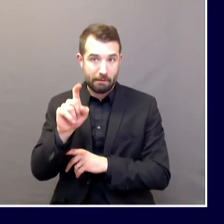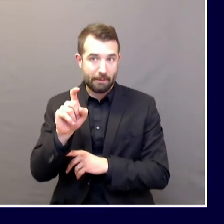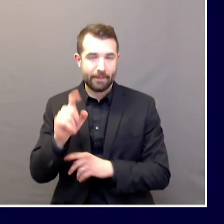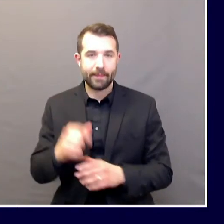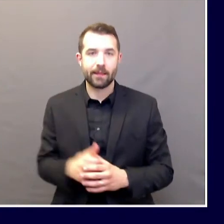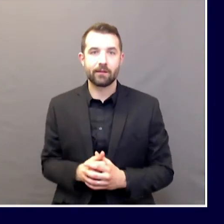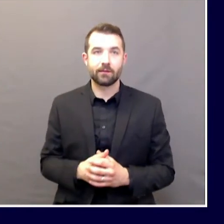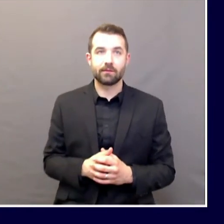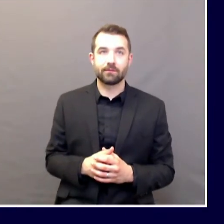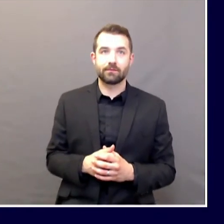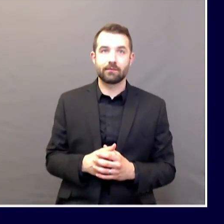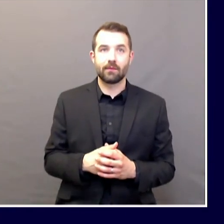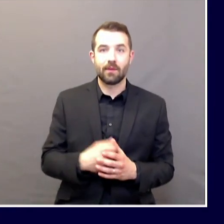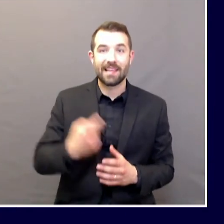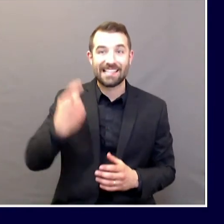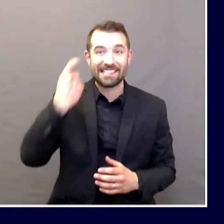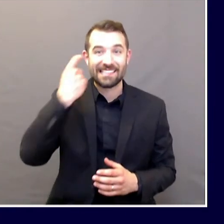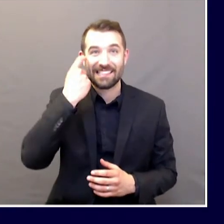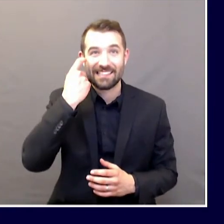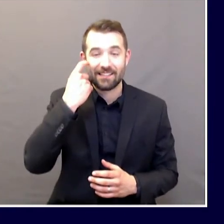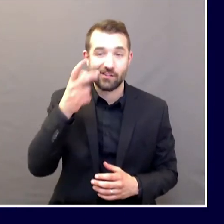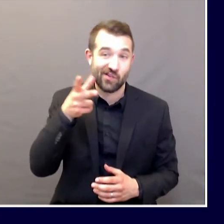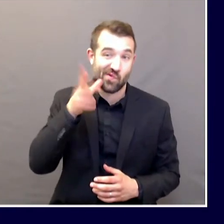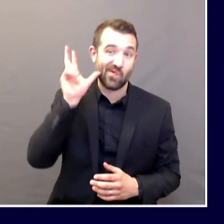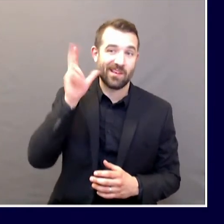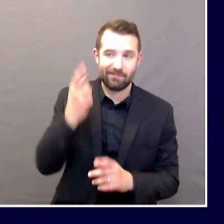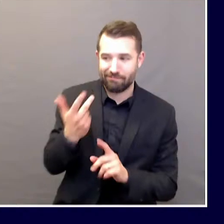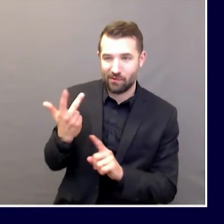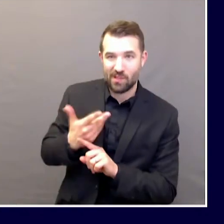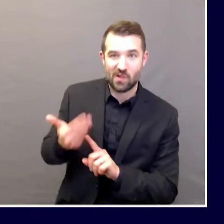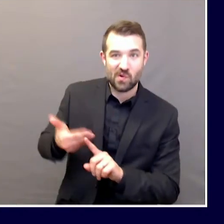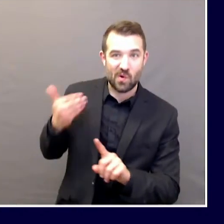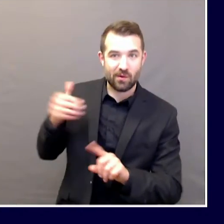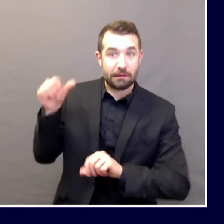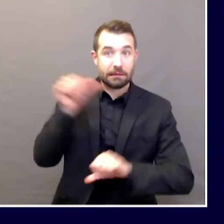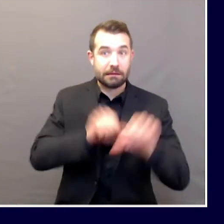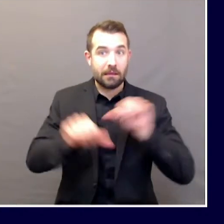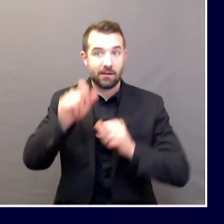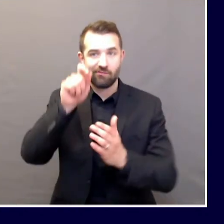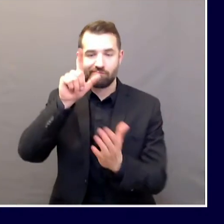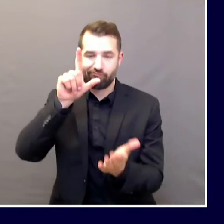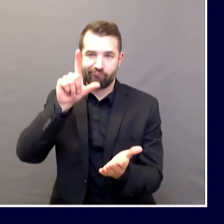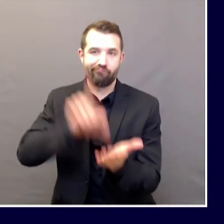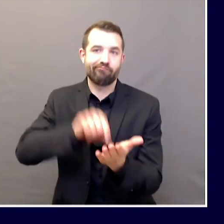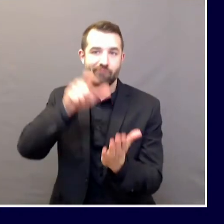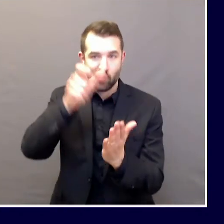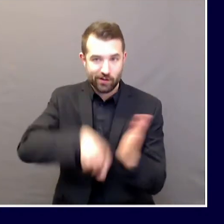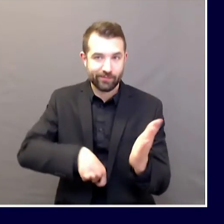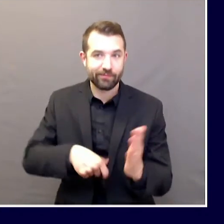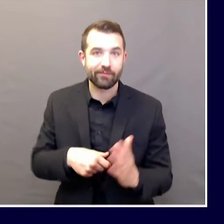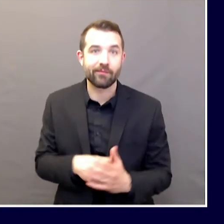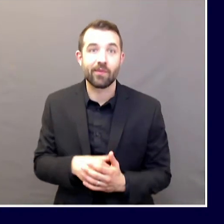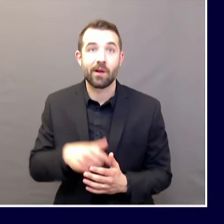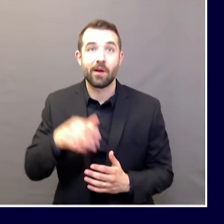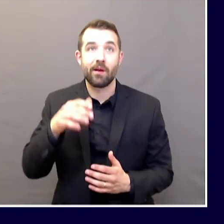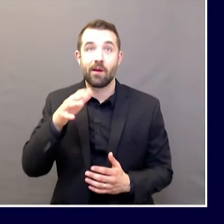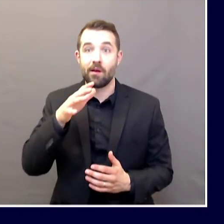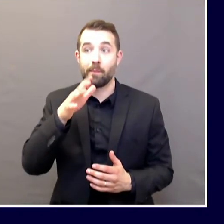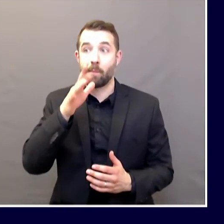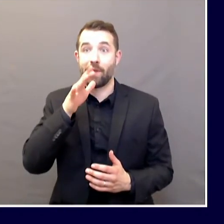a pregnant or a breastfeeding mom gets vaccinated, their baby will then have